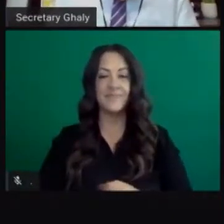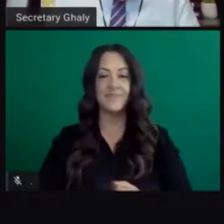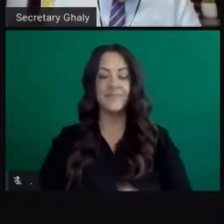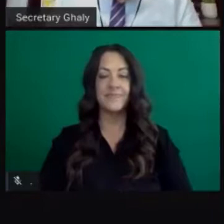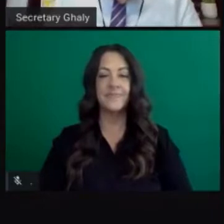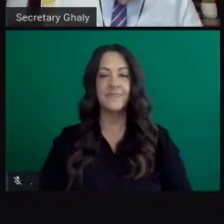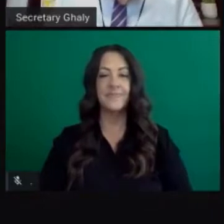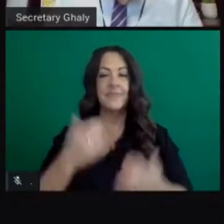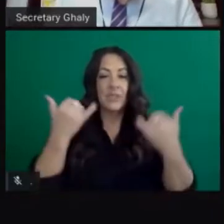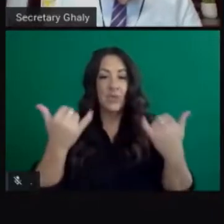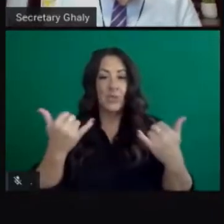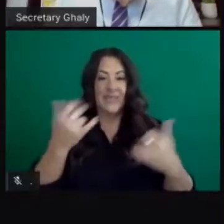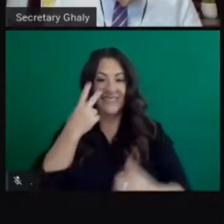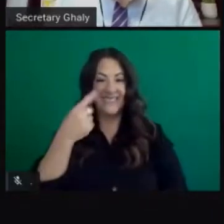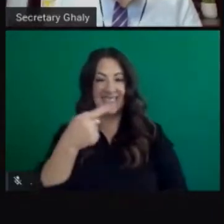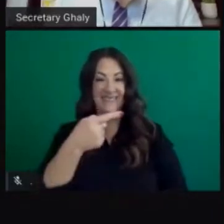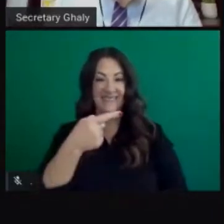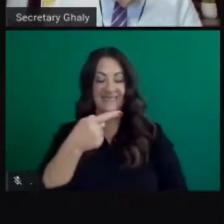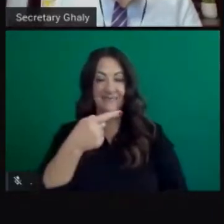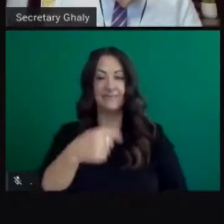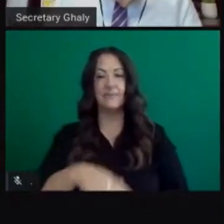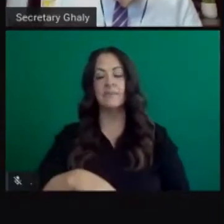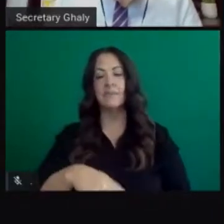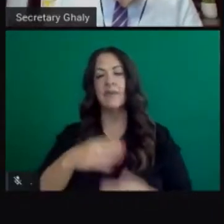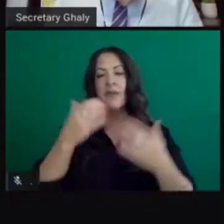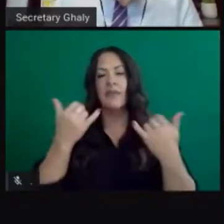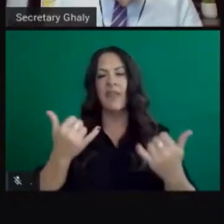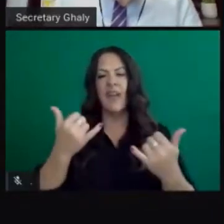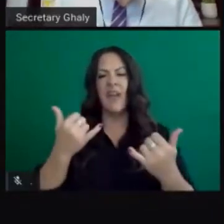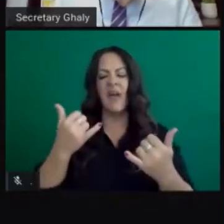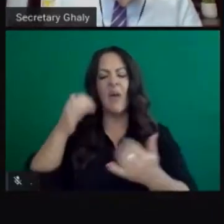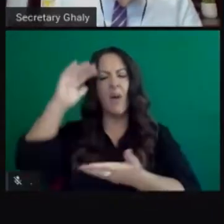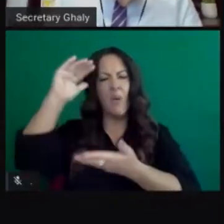So today, a low case count,